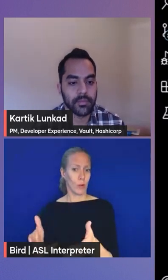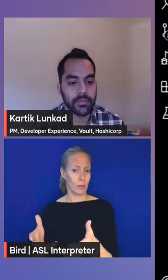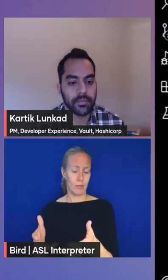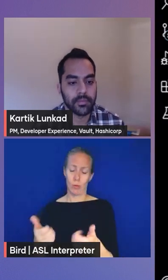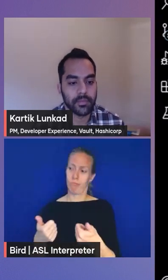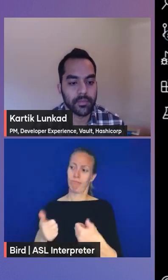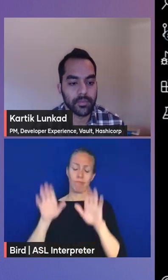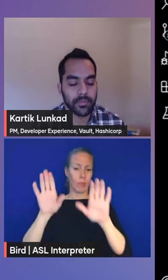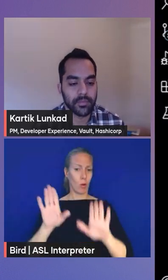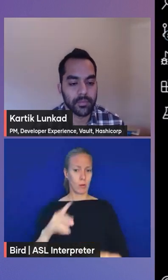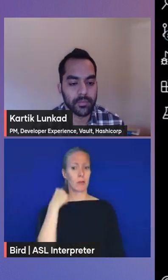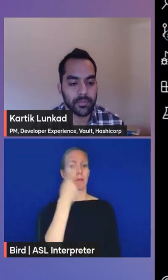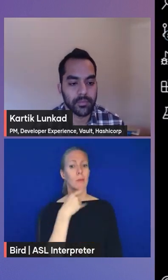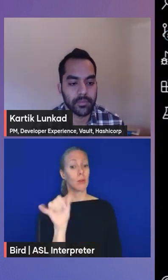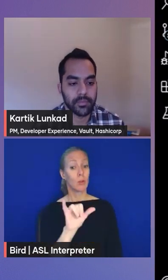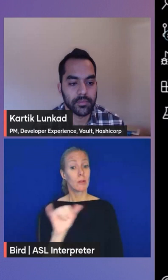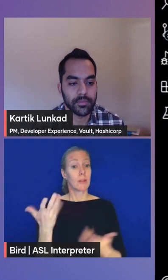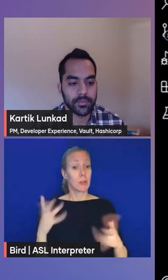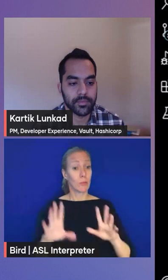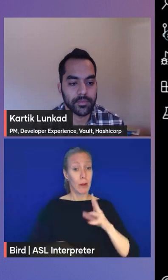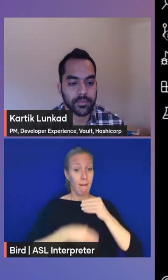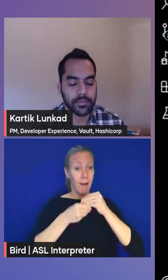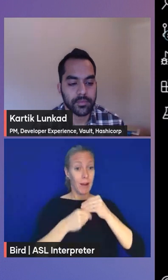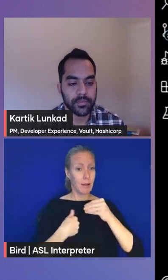and run my application.